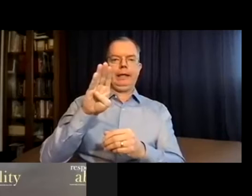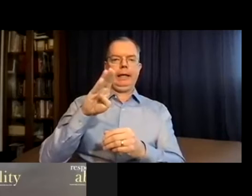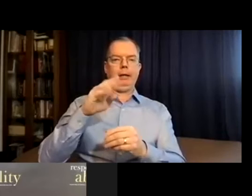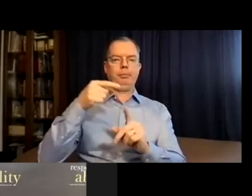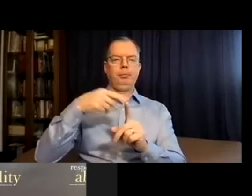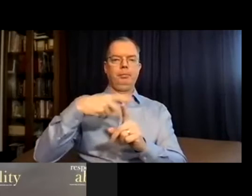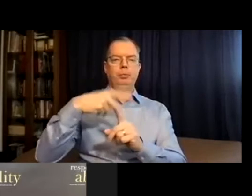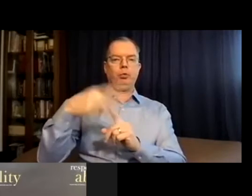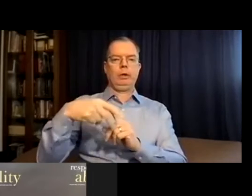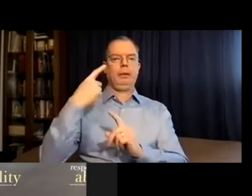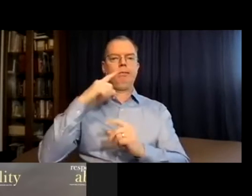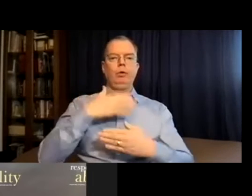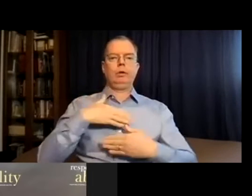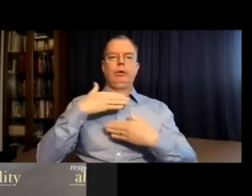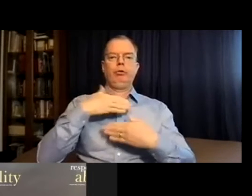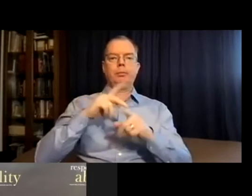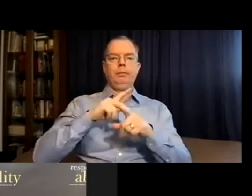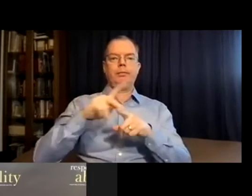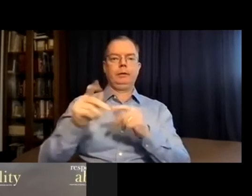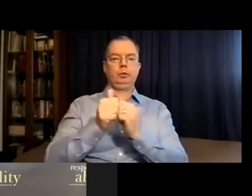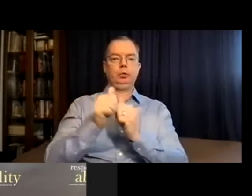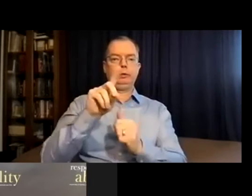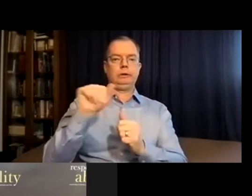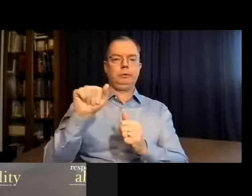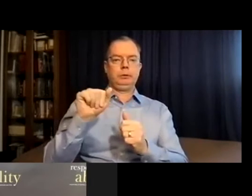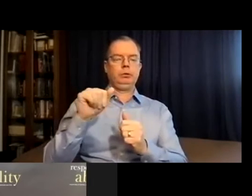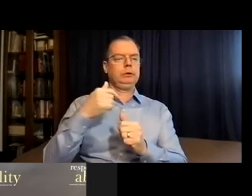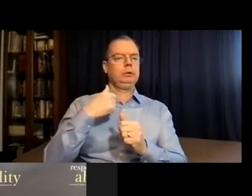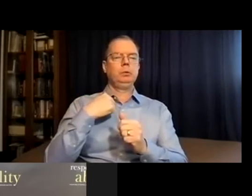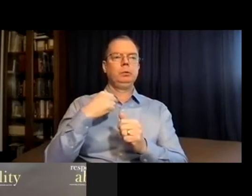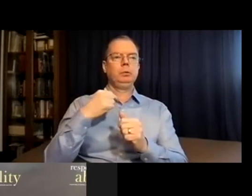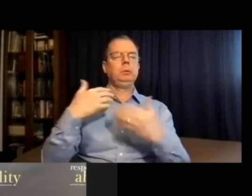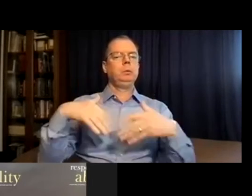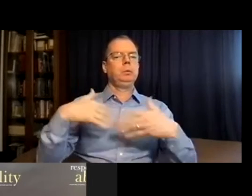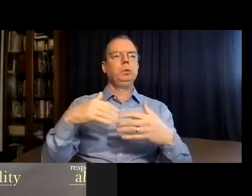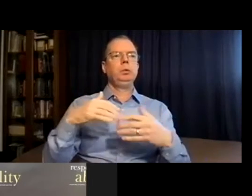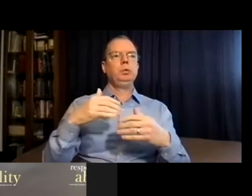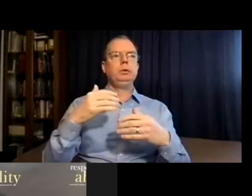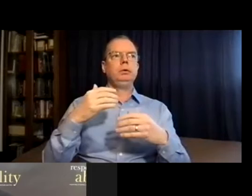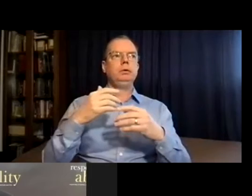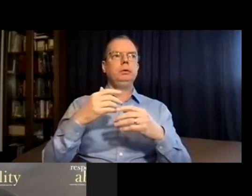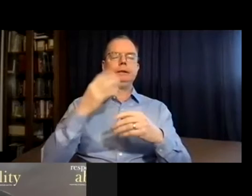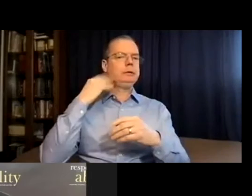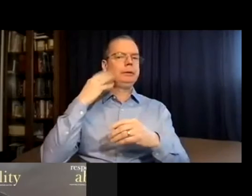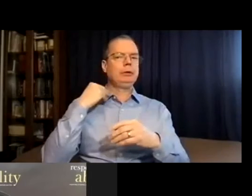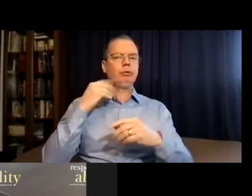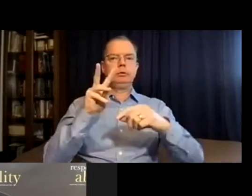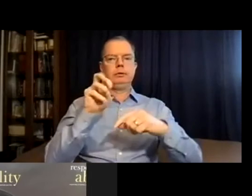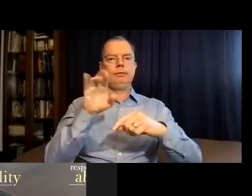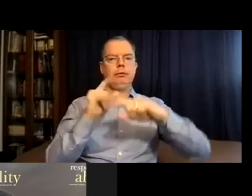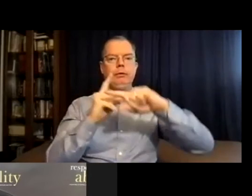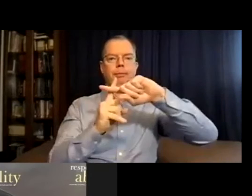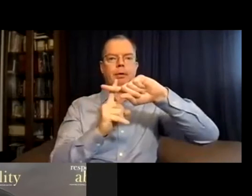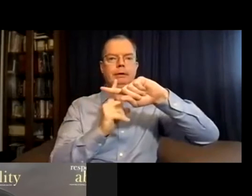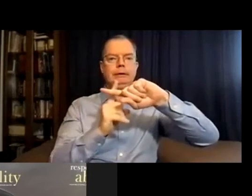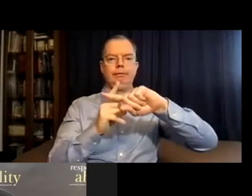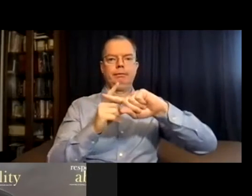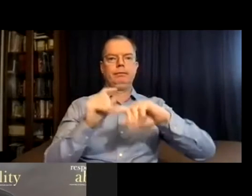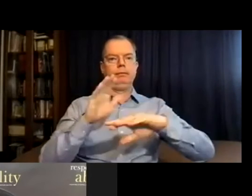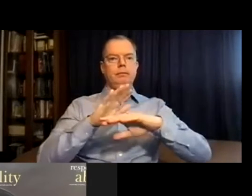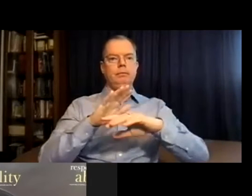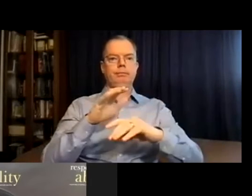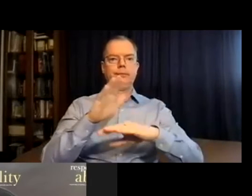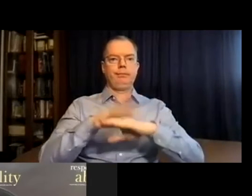that our lab program for entertainment professionals with disabilities, it was a